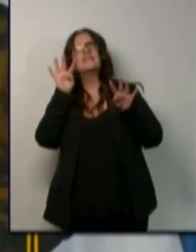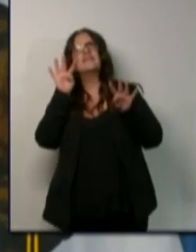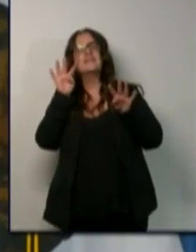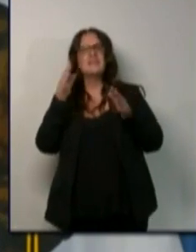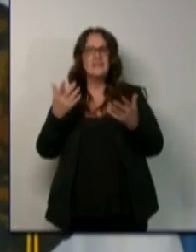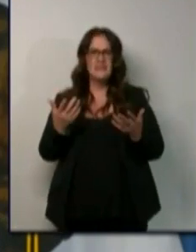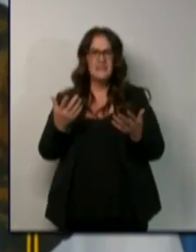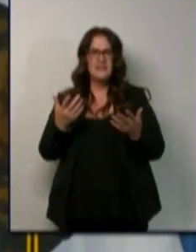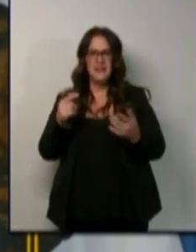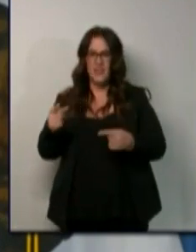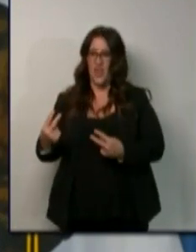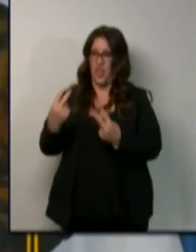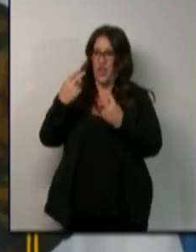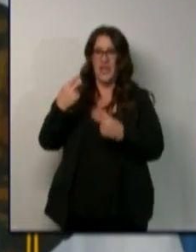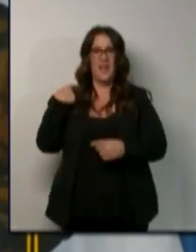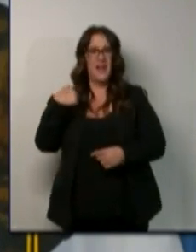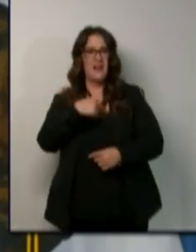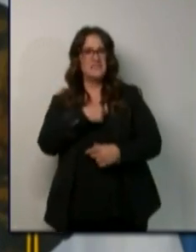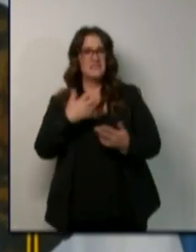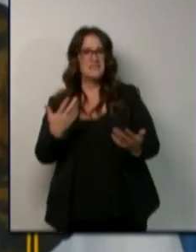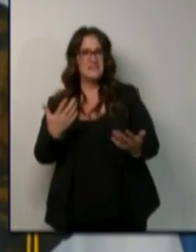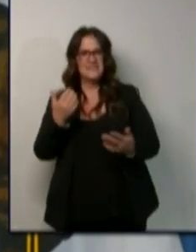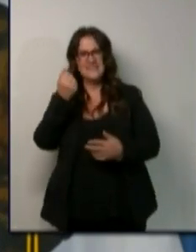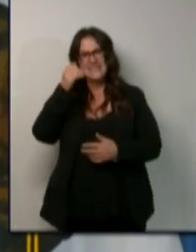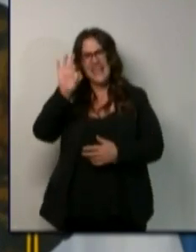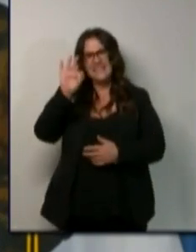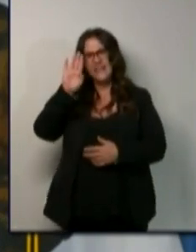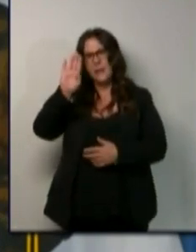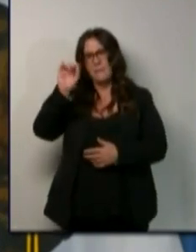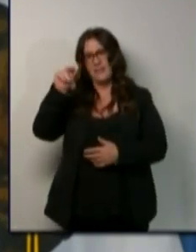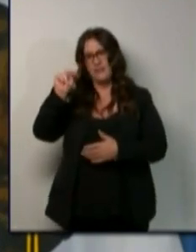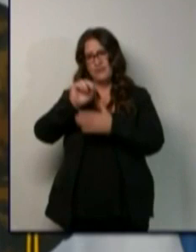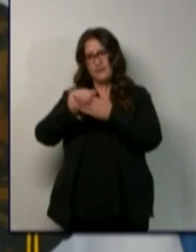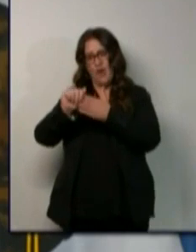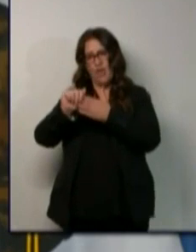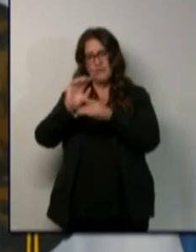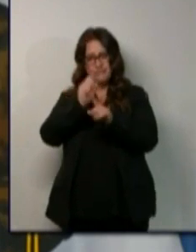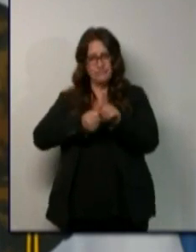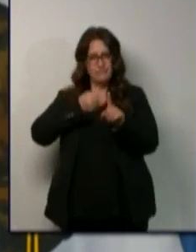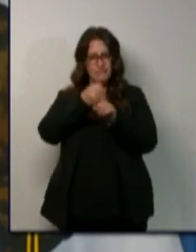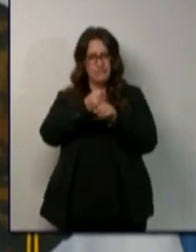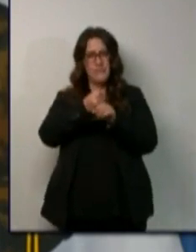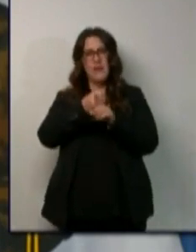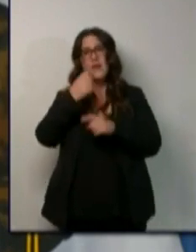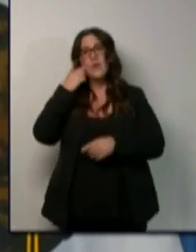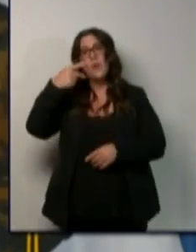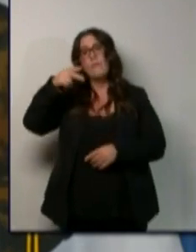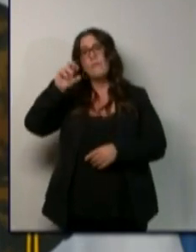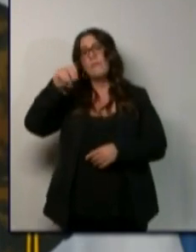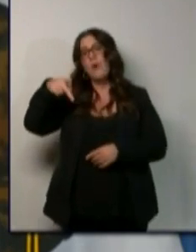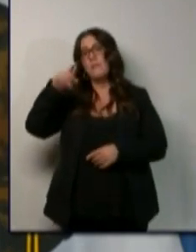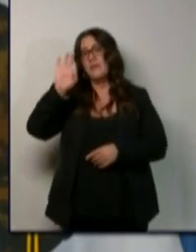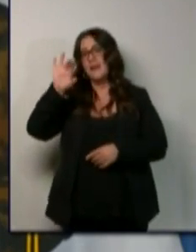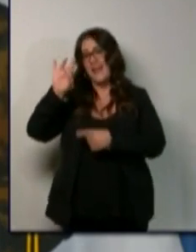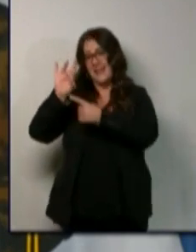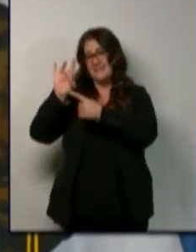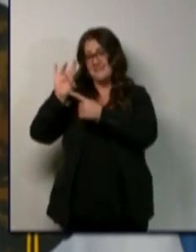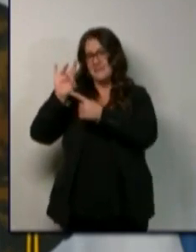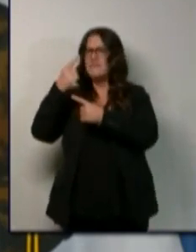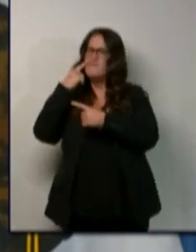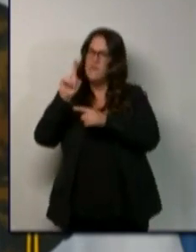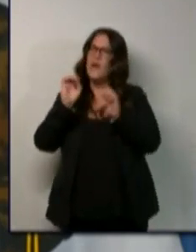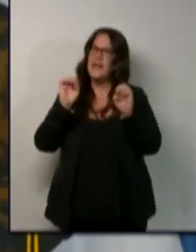eyes are reflecting back a $19 billion impact to Proposition 98 in the education